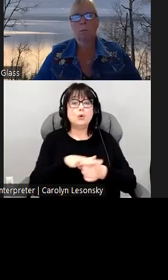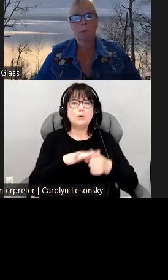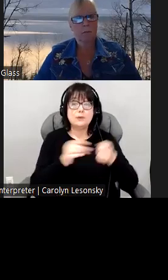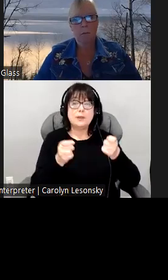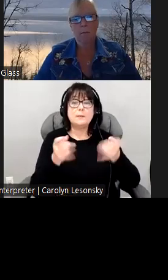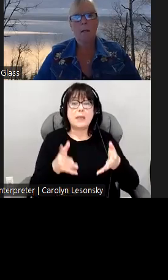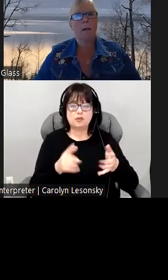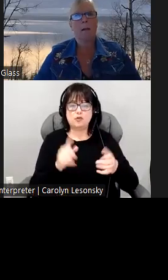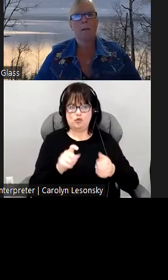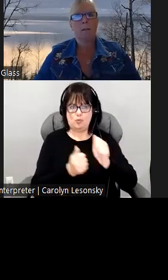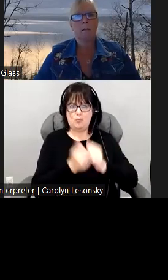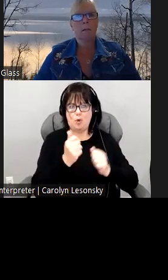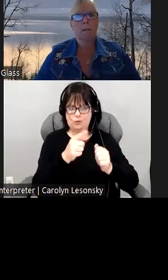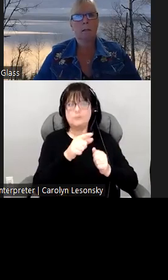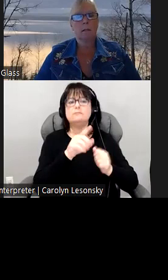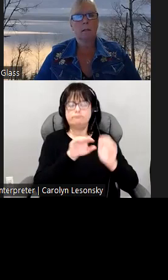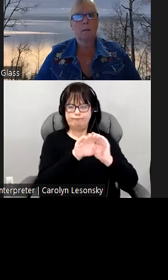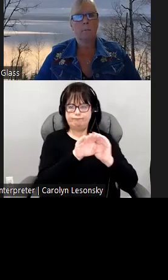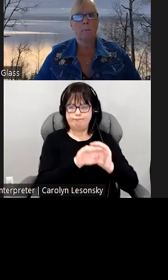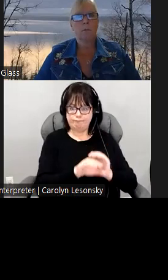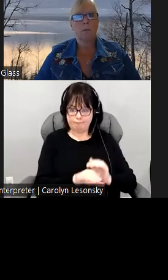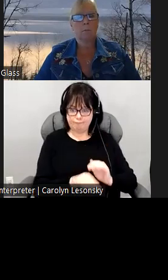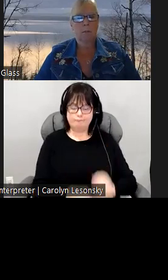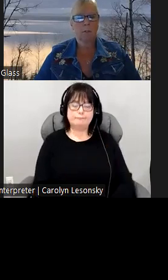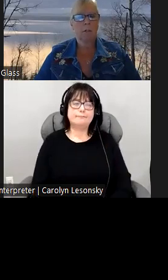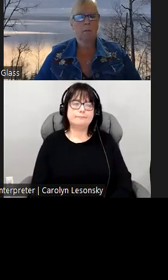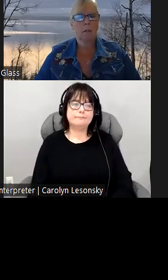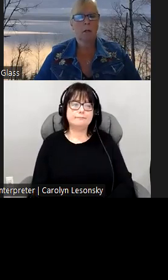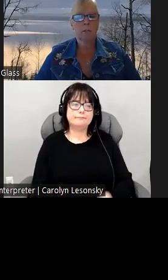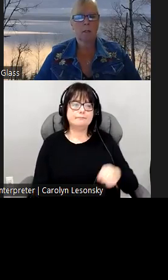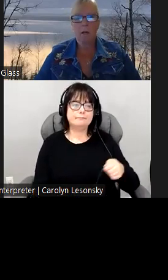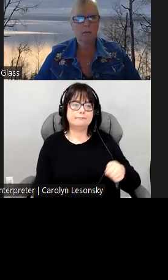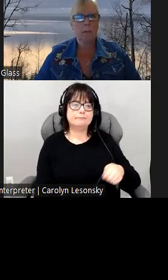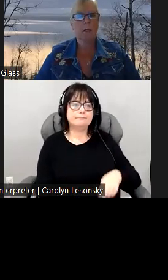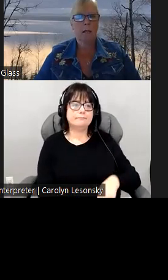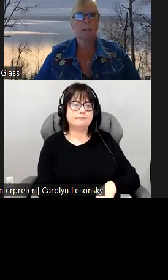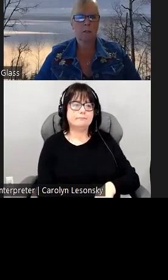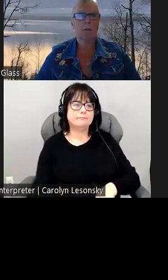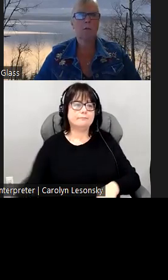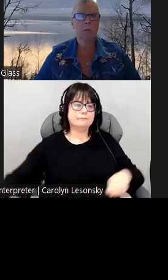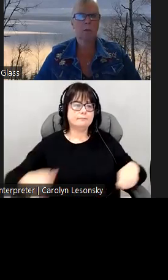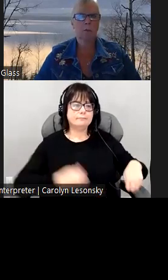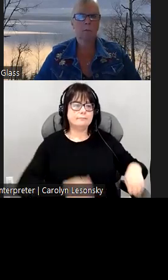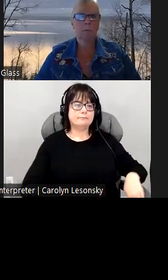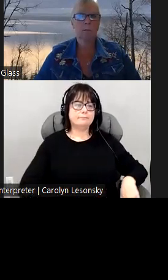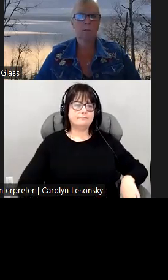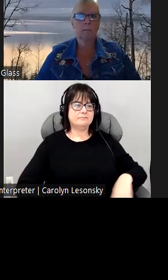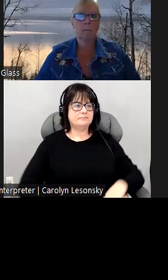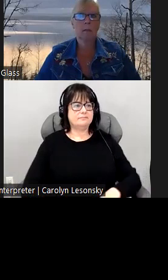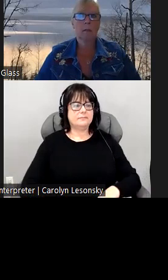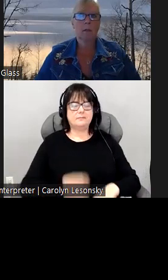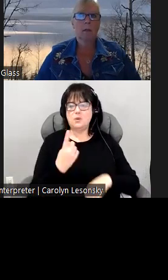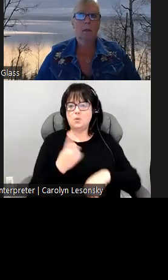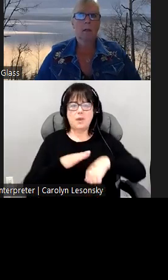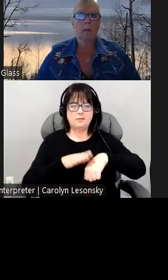or most of them. And but just a caution that not everybody can access all the reports.